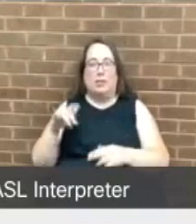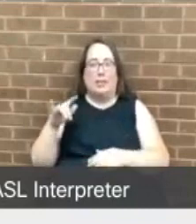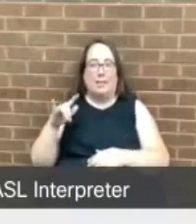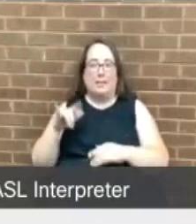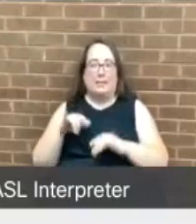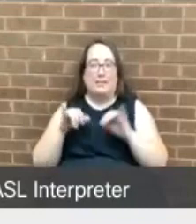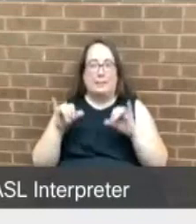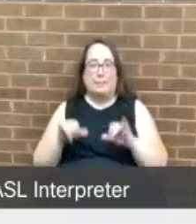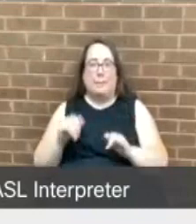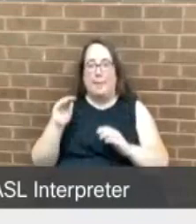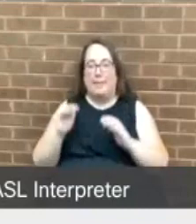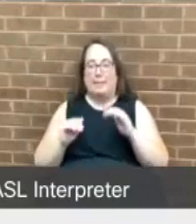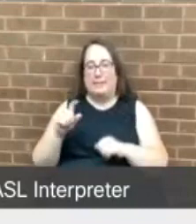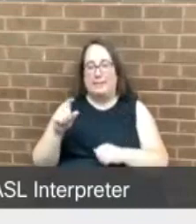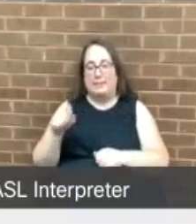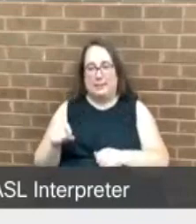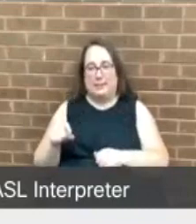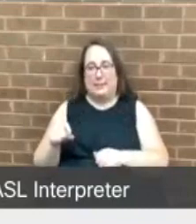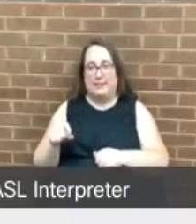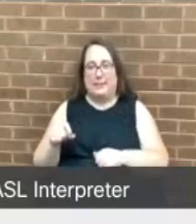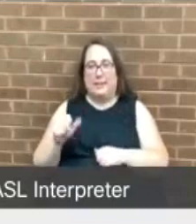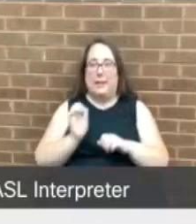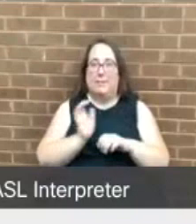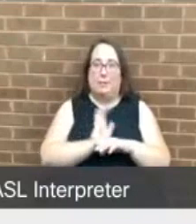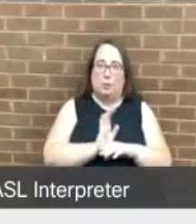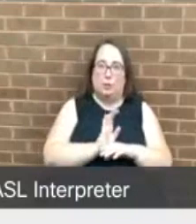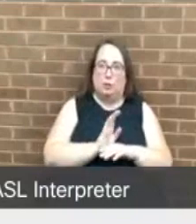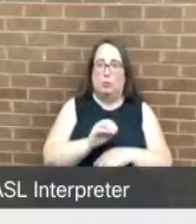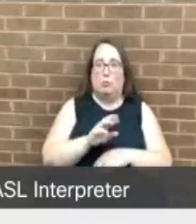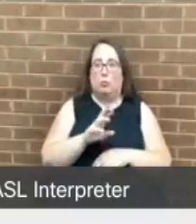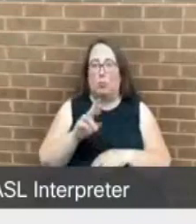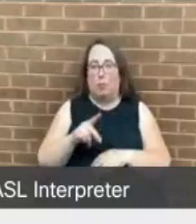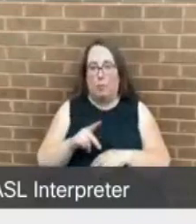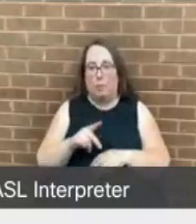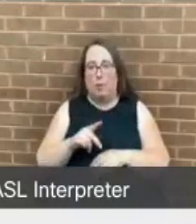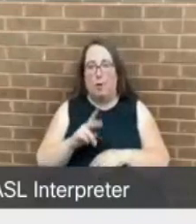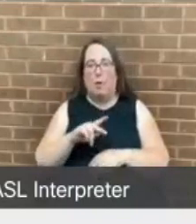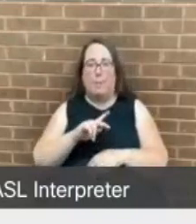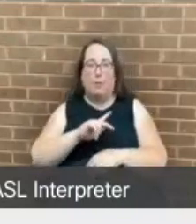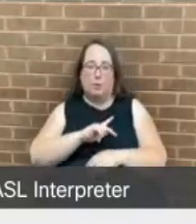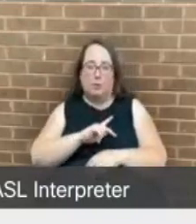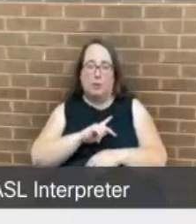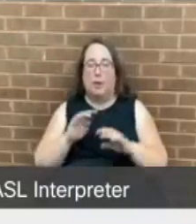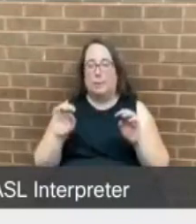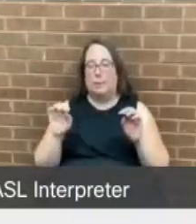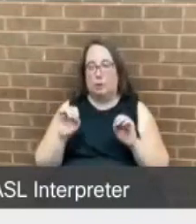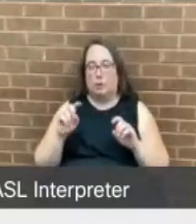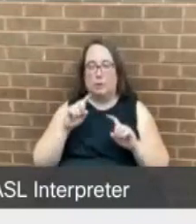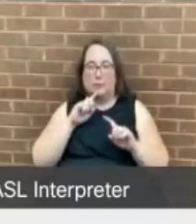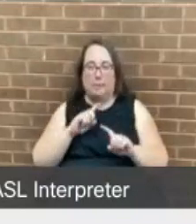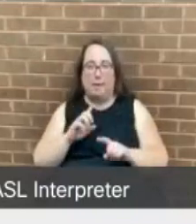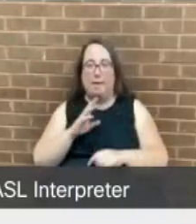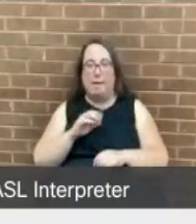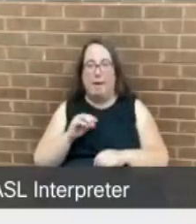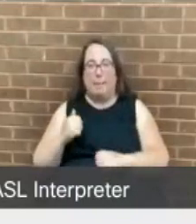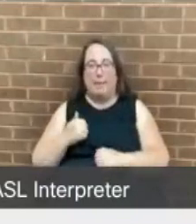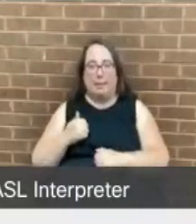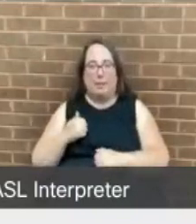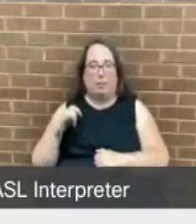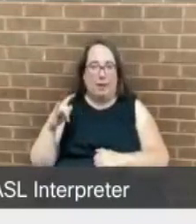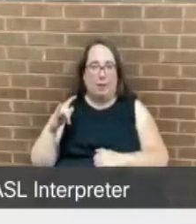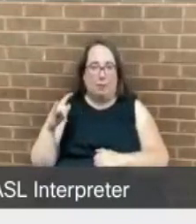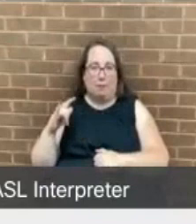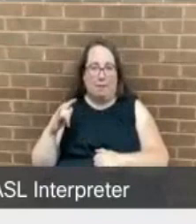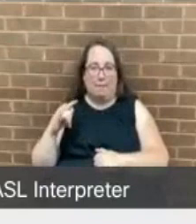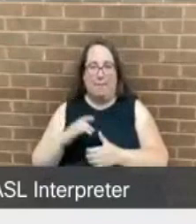that balances the needs of commercial, corporate, personal, emergency response, and military aircraft